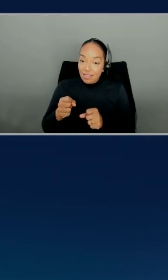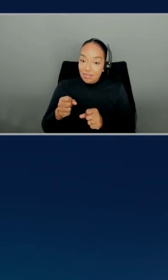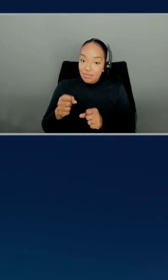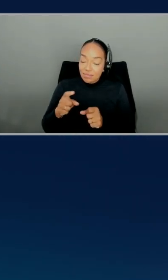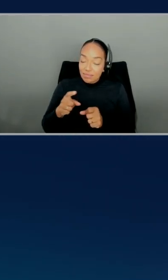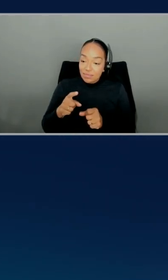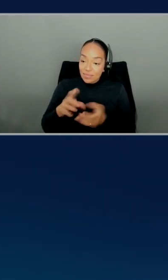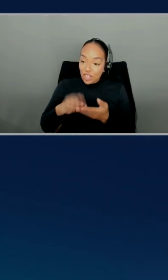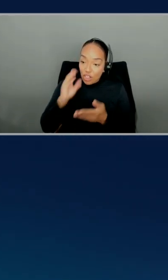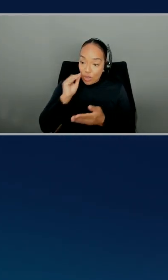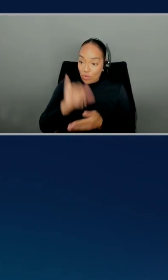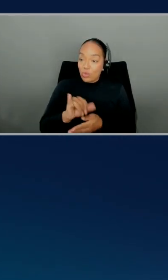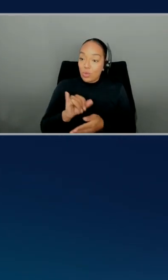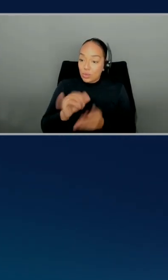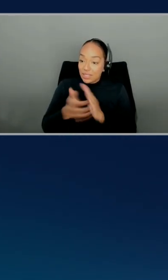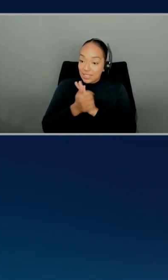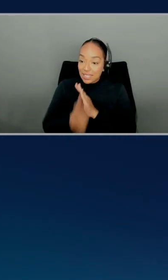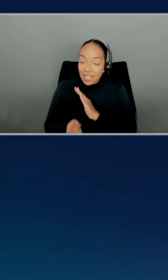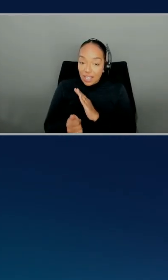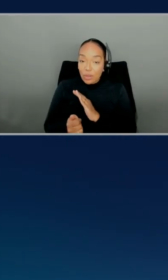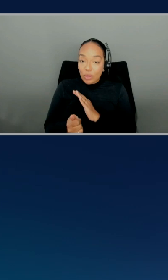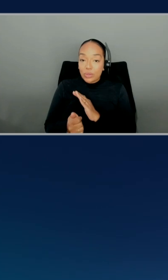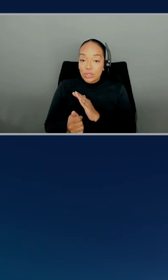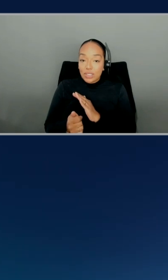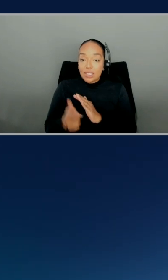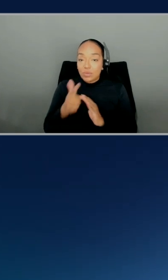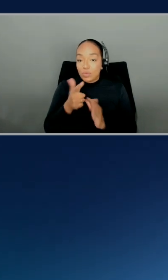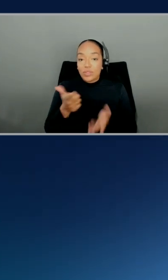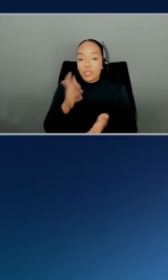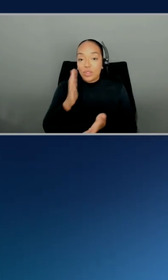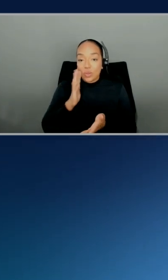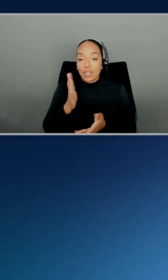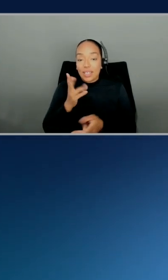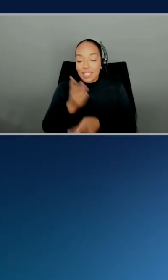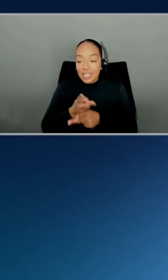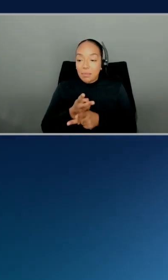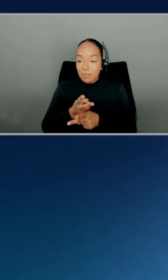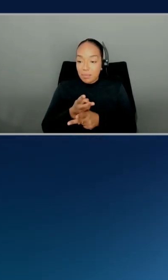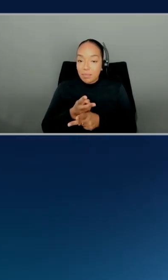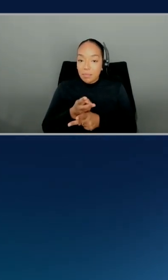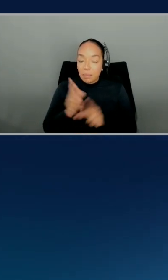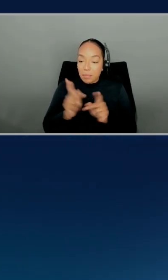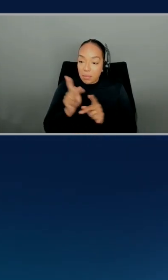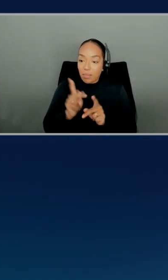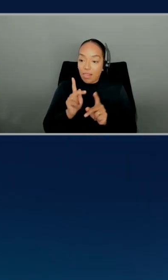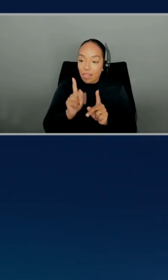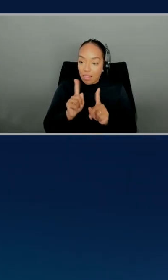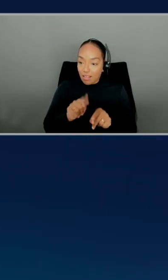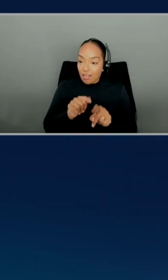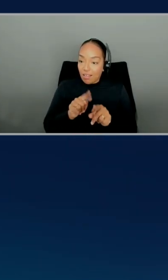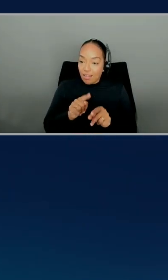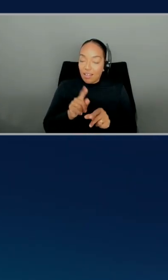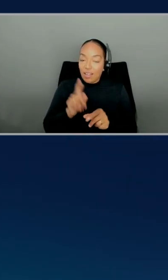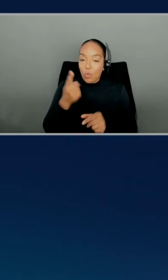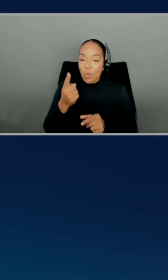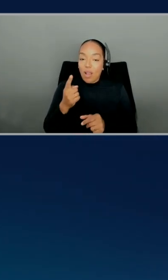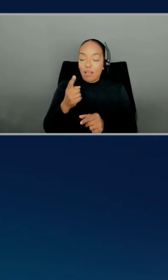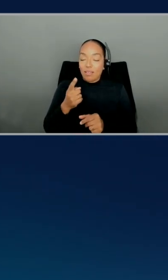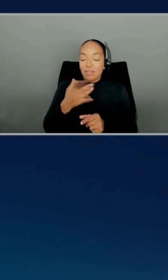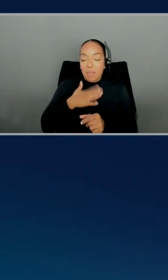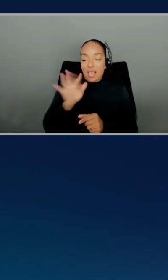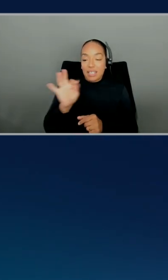utility problem, keep getting a lot of re-engagement. So that would be my one tip, to build apps that